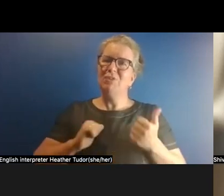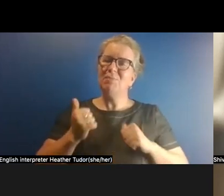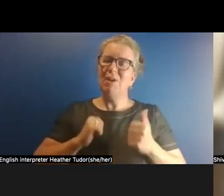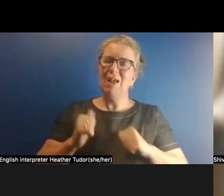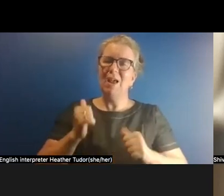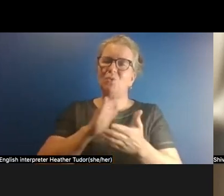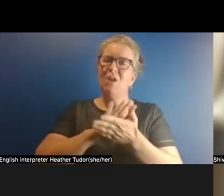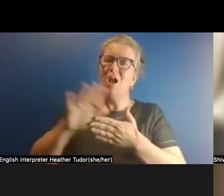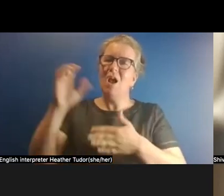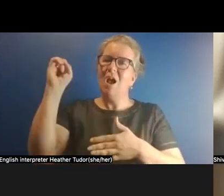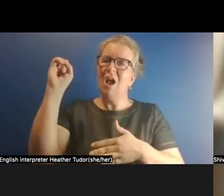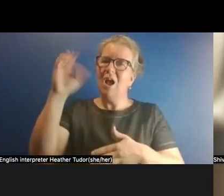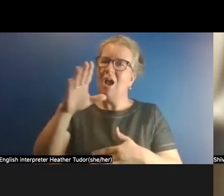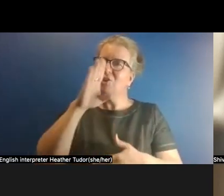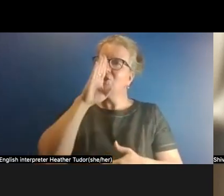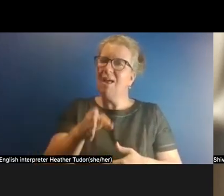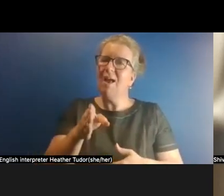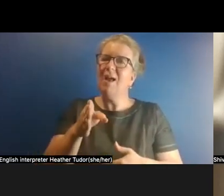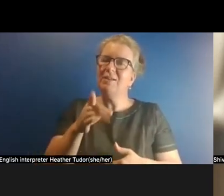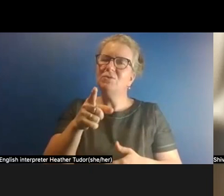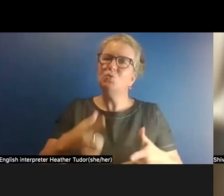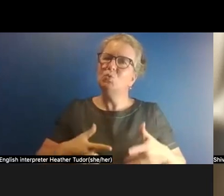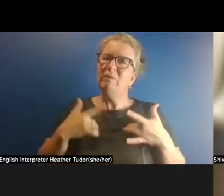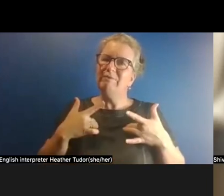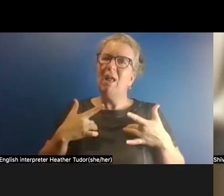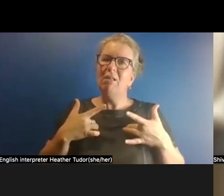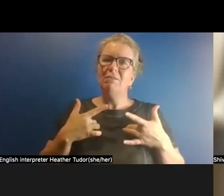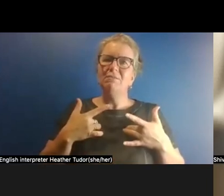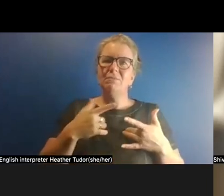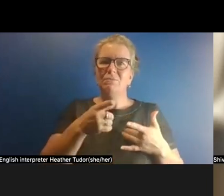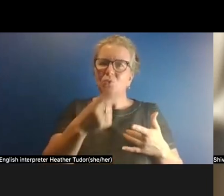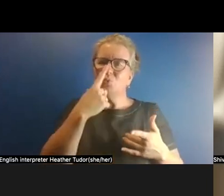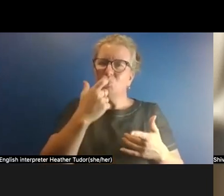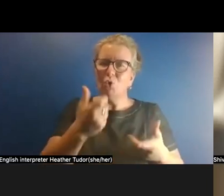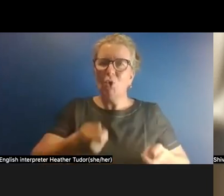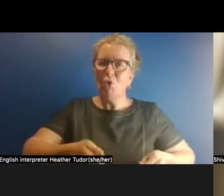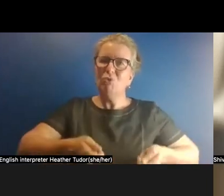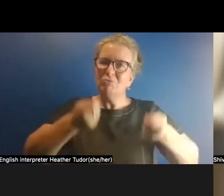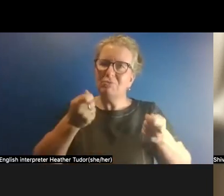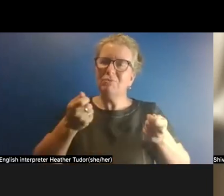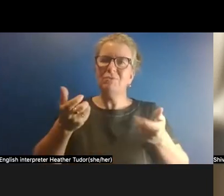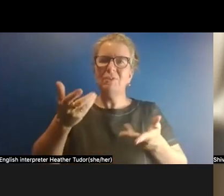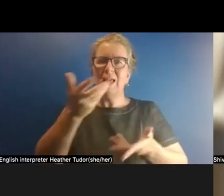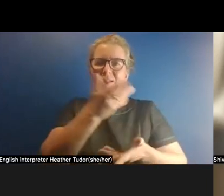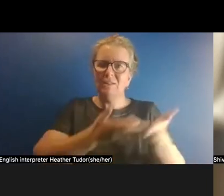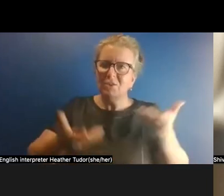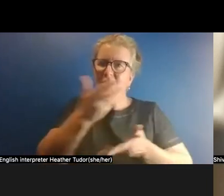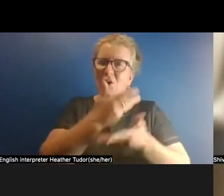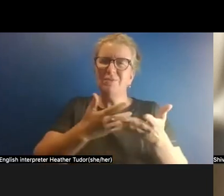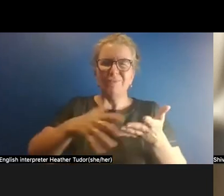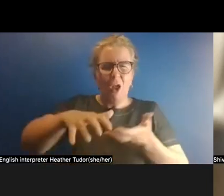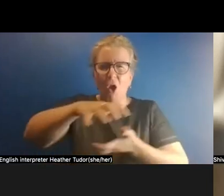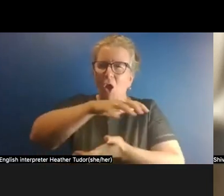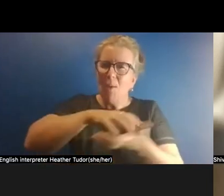to have a go at teasing all of these really, really complex and difficult and